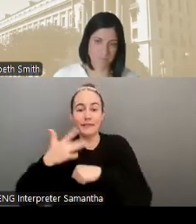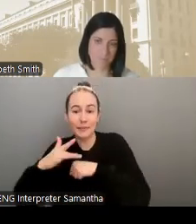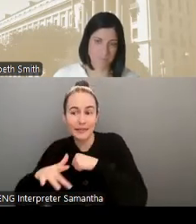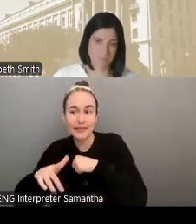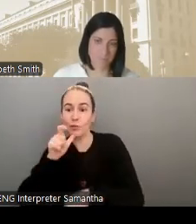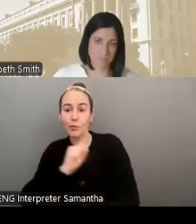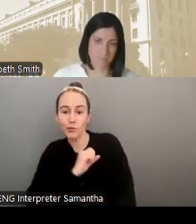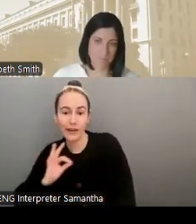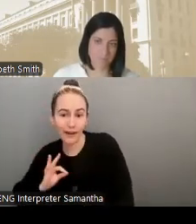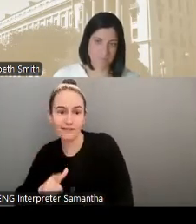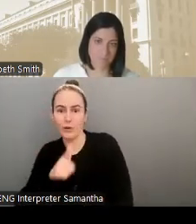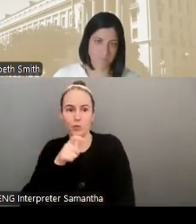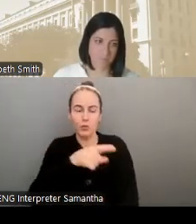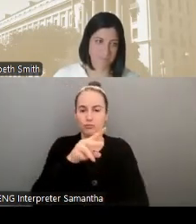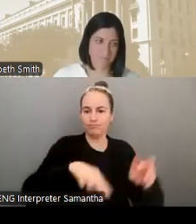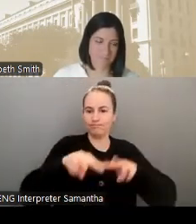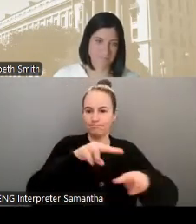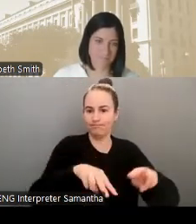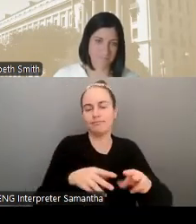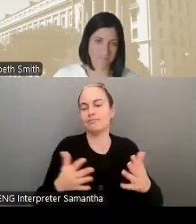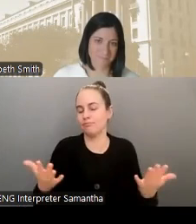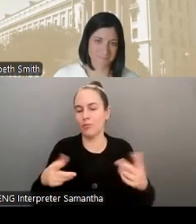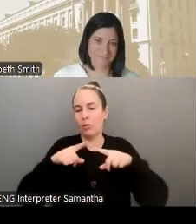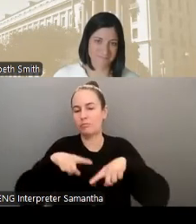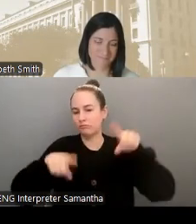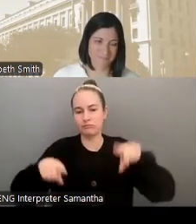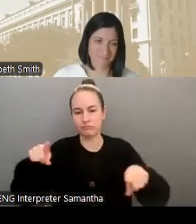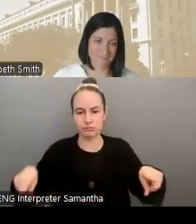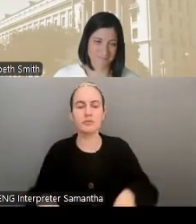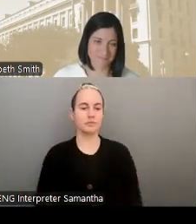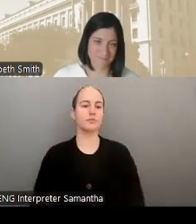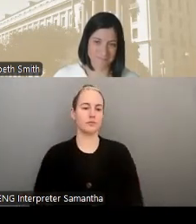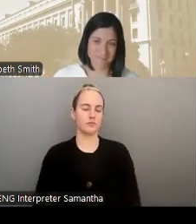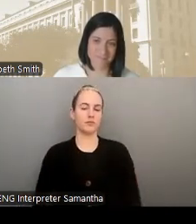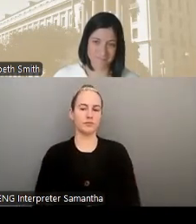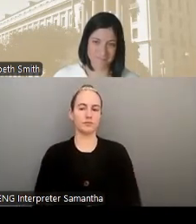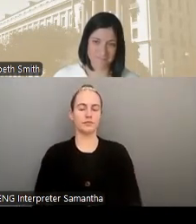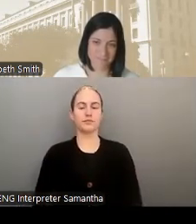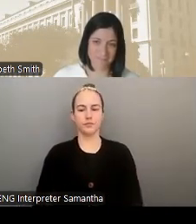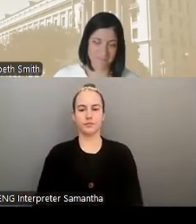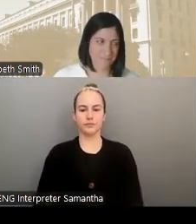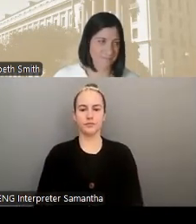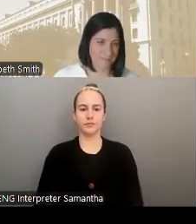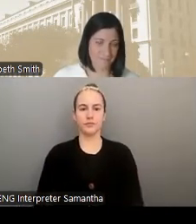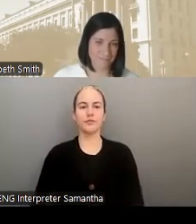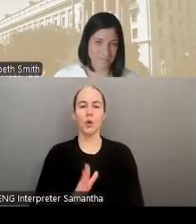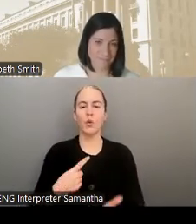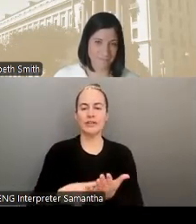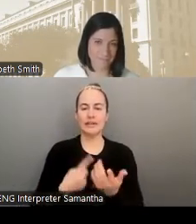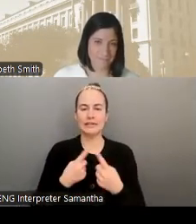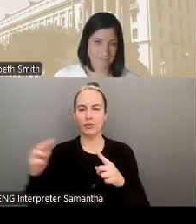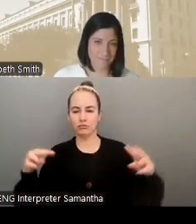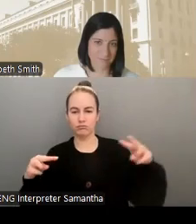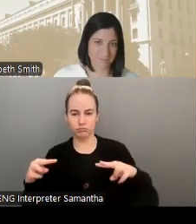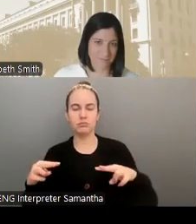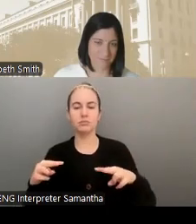auditing. I'm going to discuss the different sides of this audit fieldwork in the next slides, but first I just want to say that this